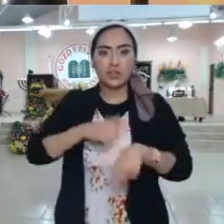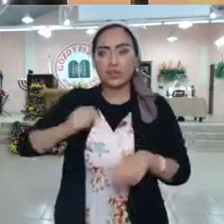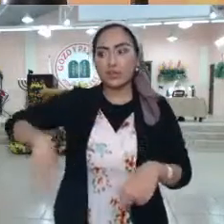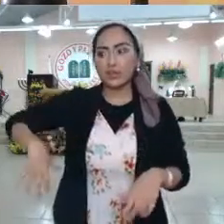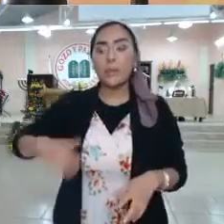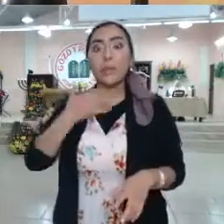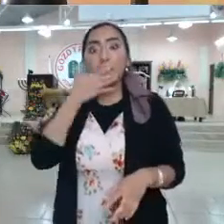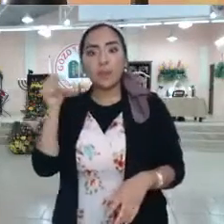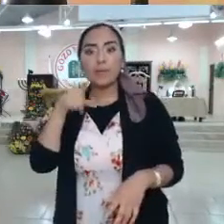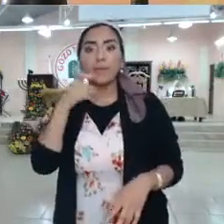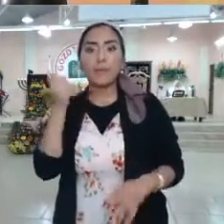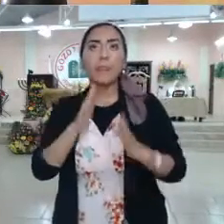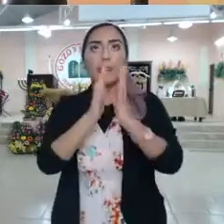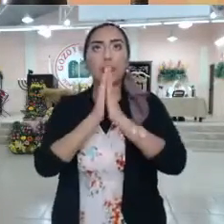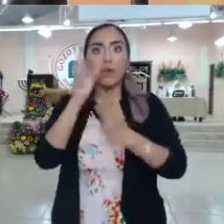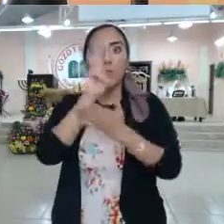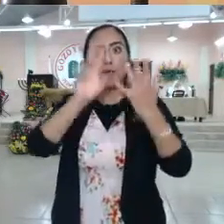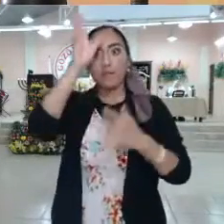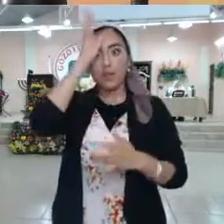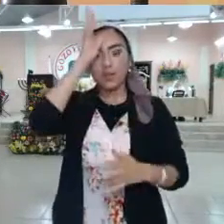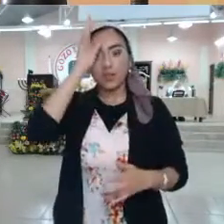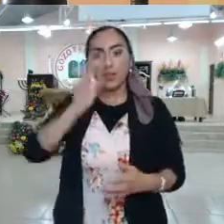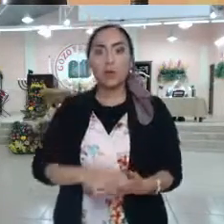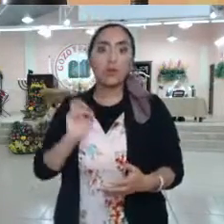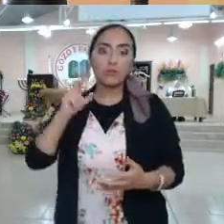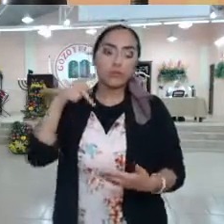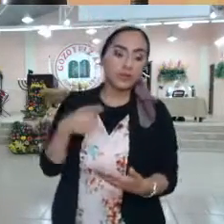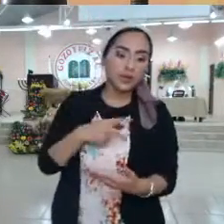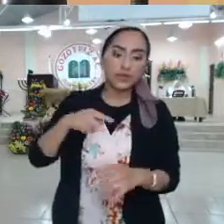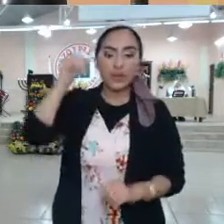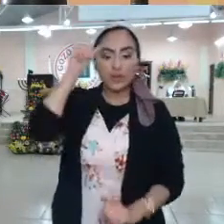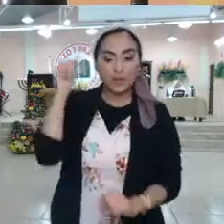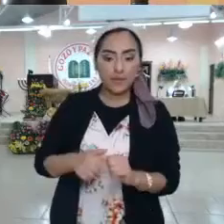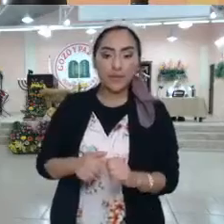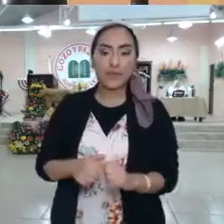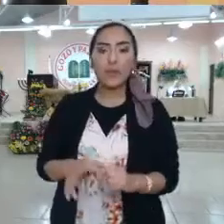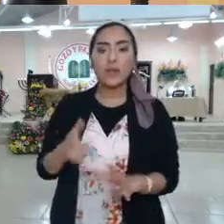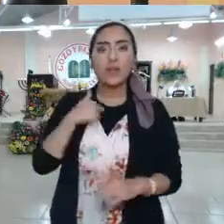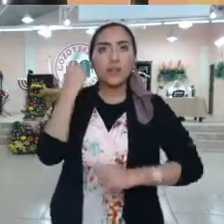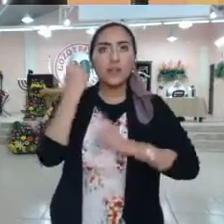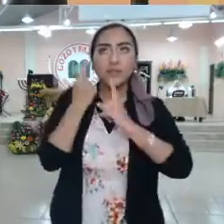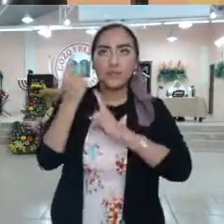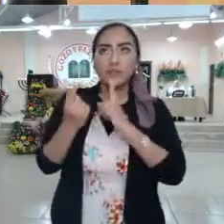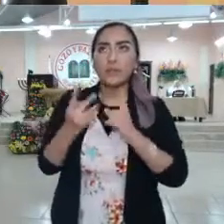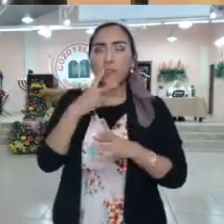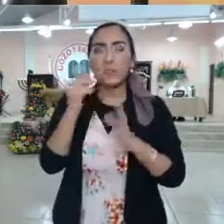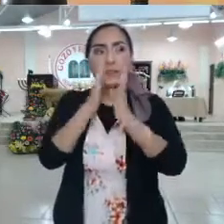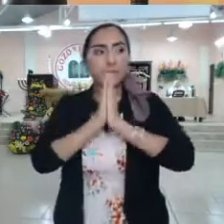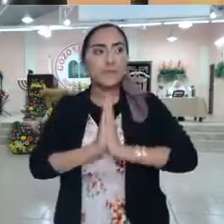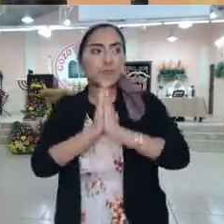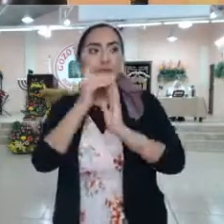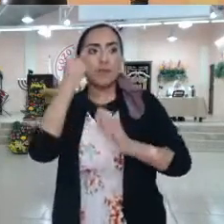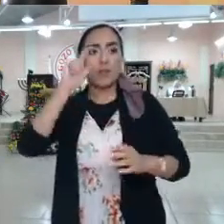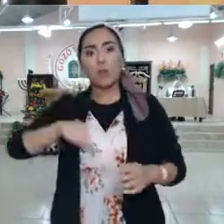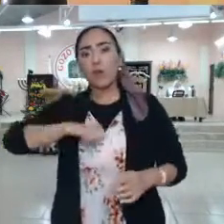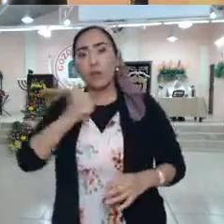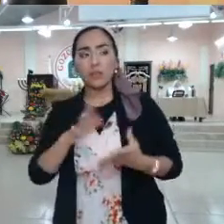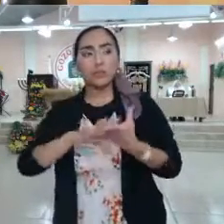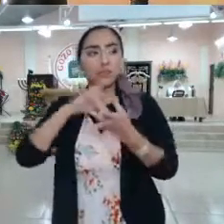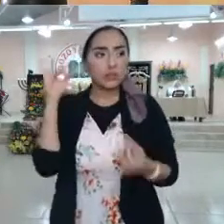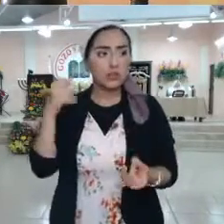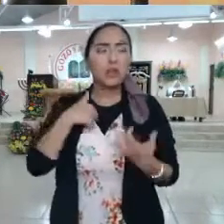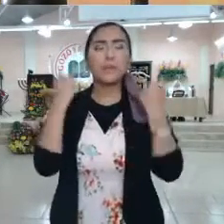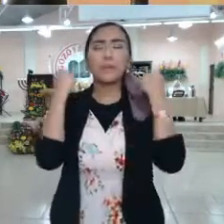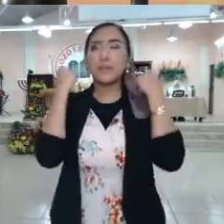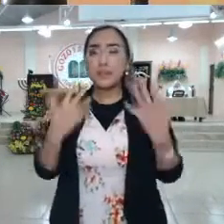course. Don't think that you lose your time. Then pray and being on our Father, Psalms by memory, to think and to pray for